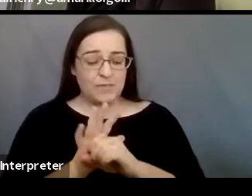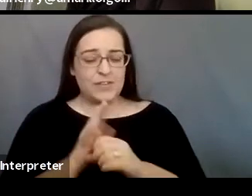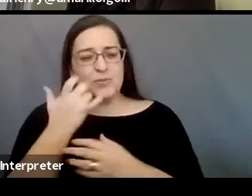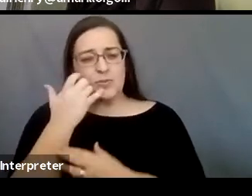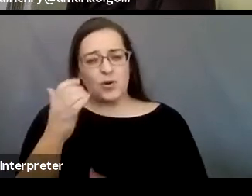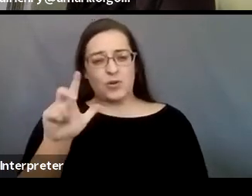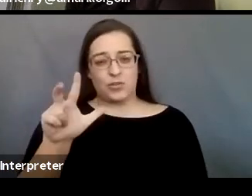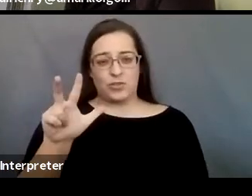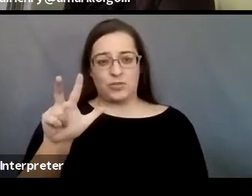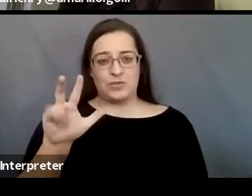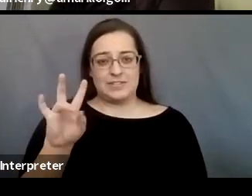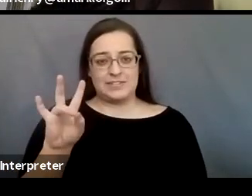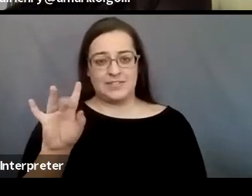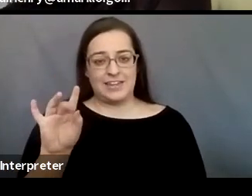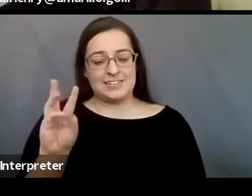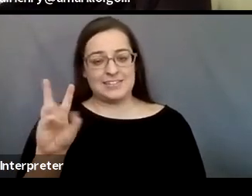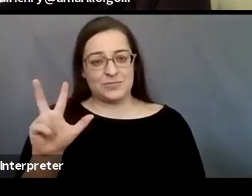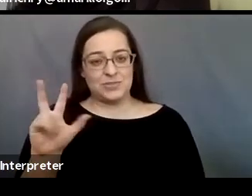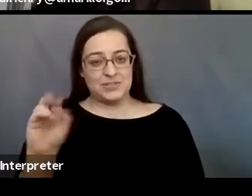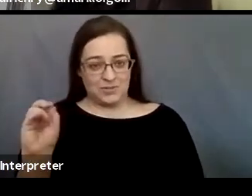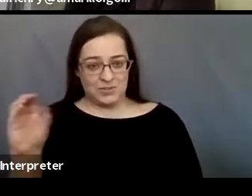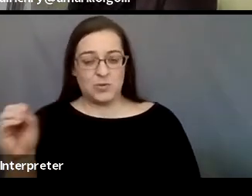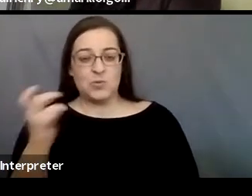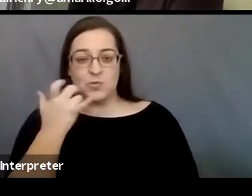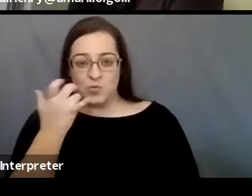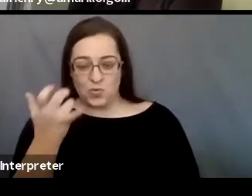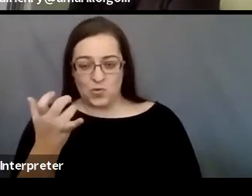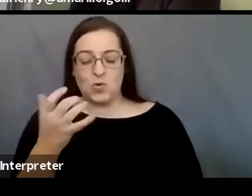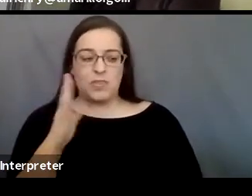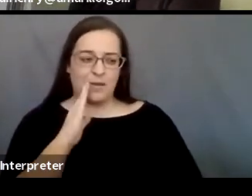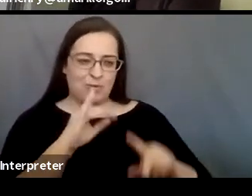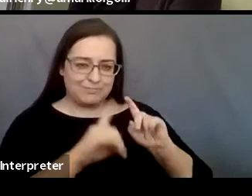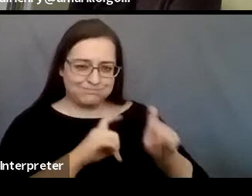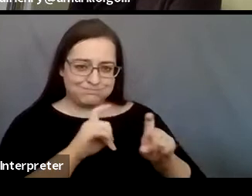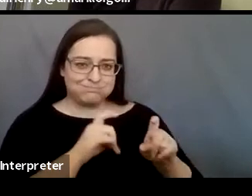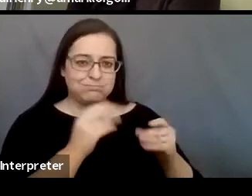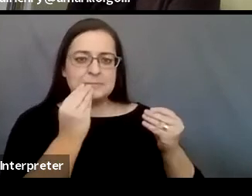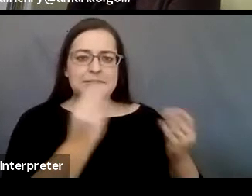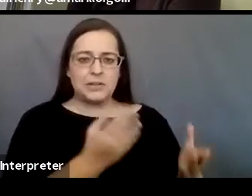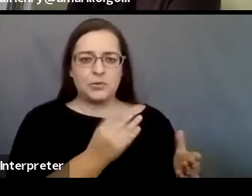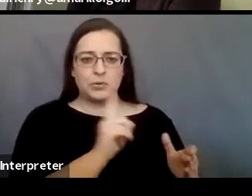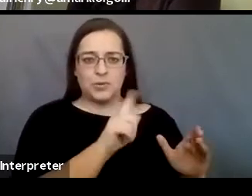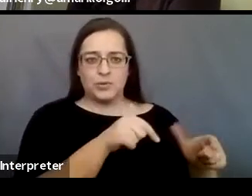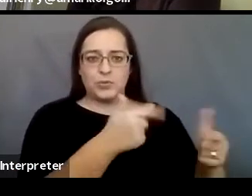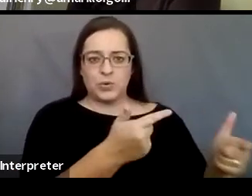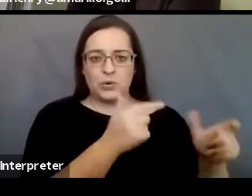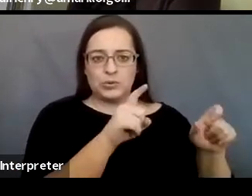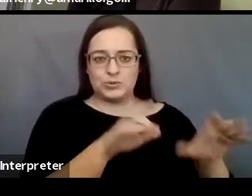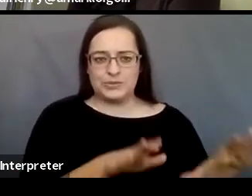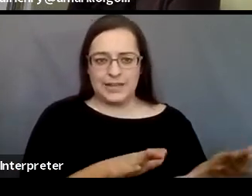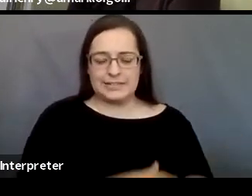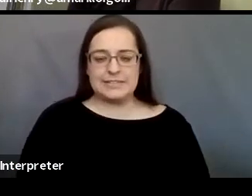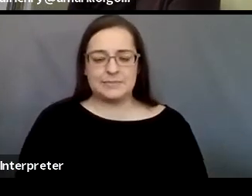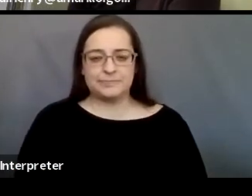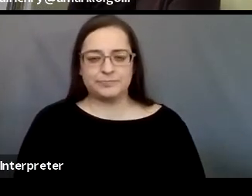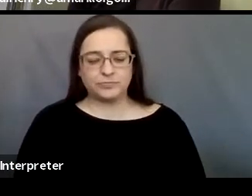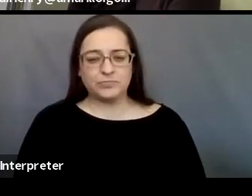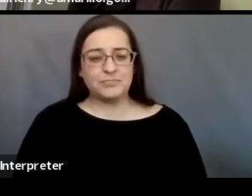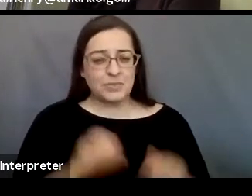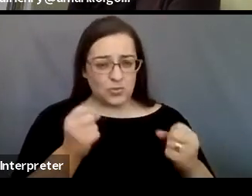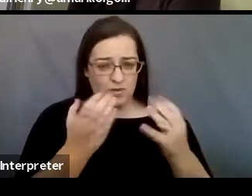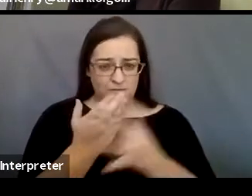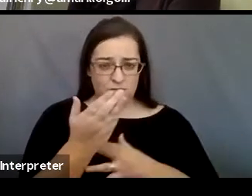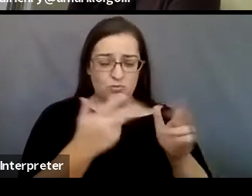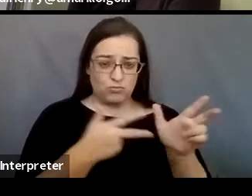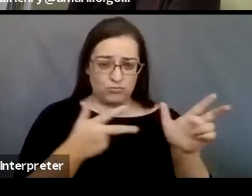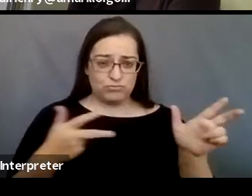please call public health hotline at 378-6300. You'll be evaluated for referral to the drive-through testing site. Drive-through testing site